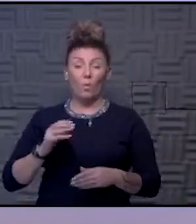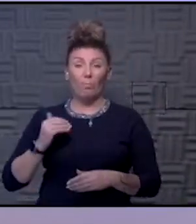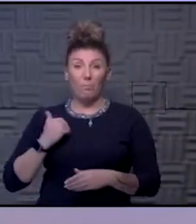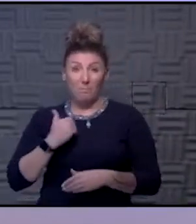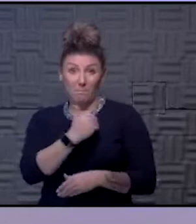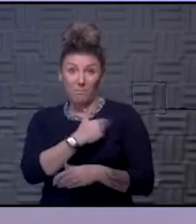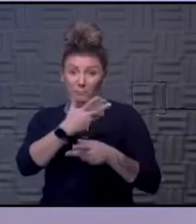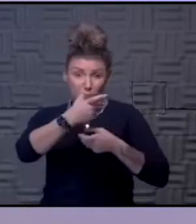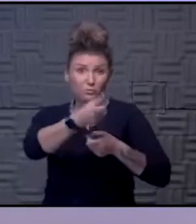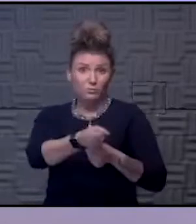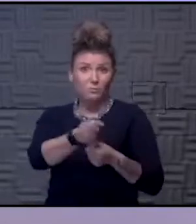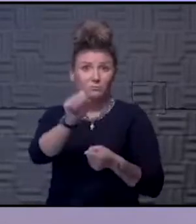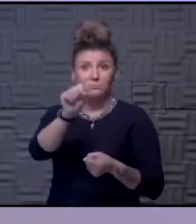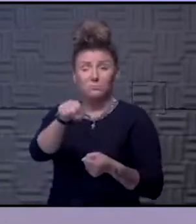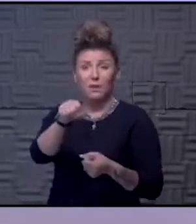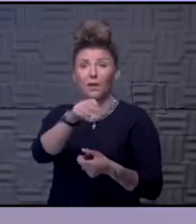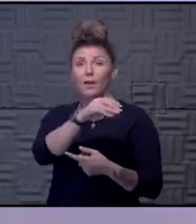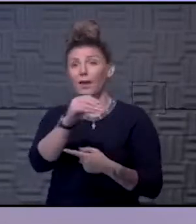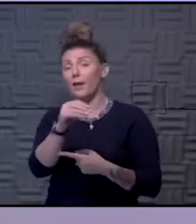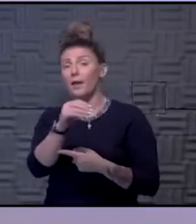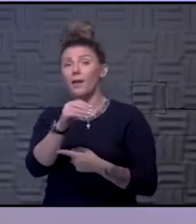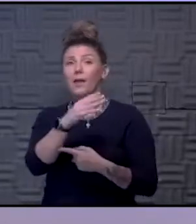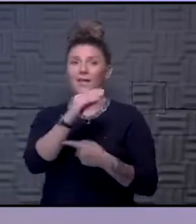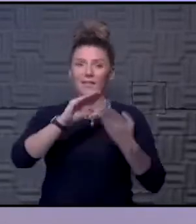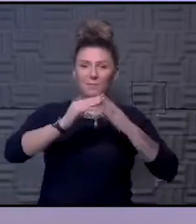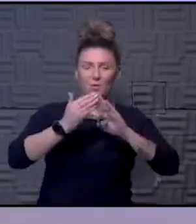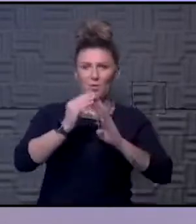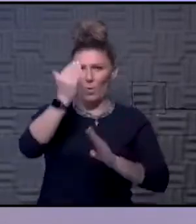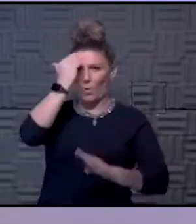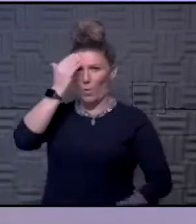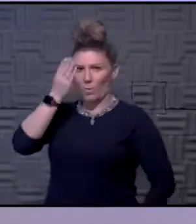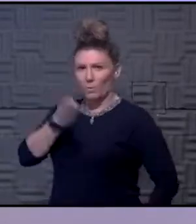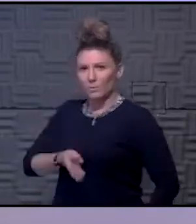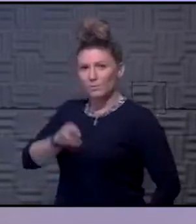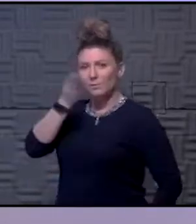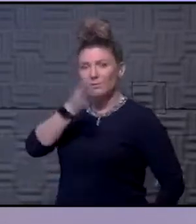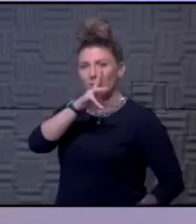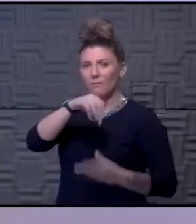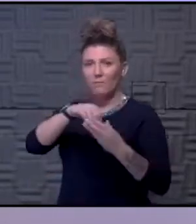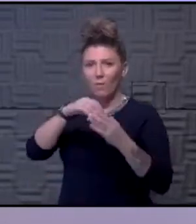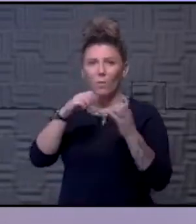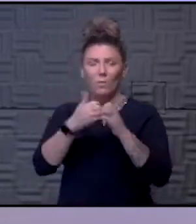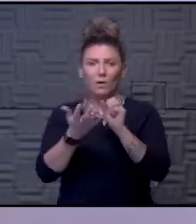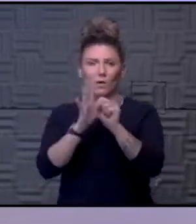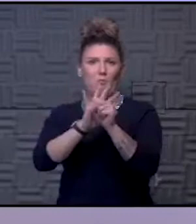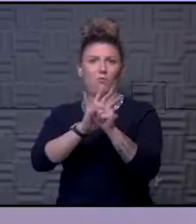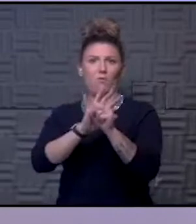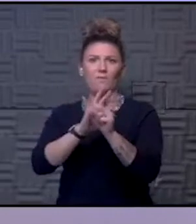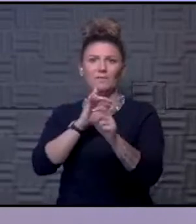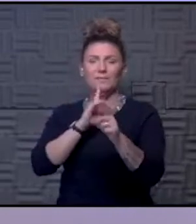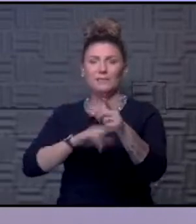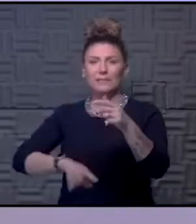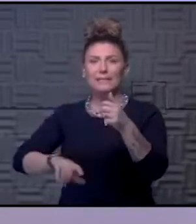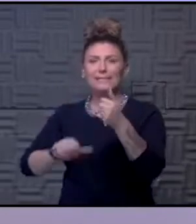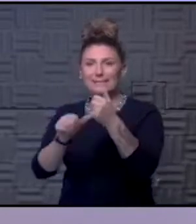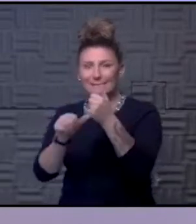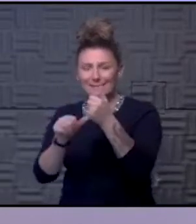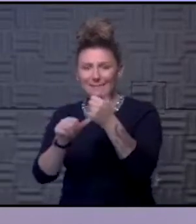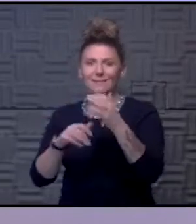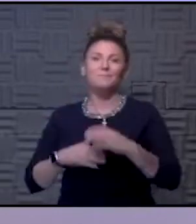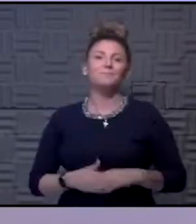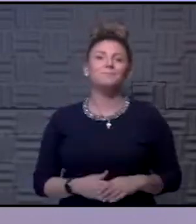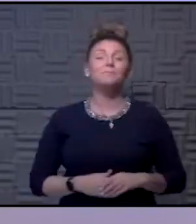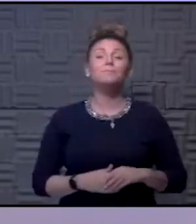community and the community knows that they have been involved with COVID assistance, we